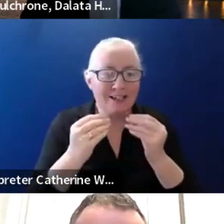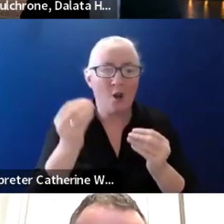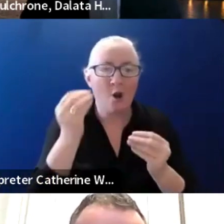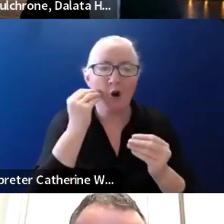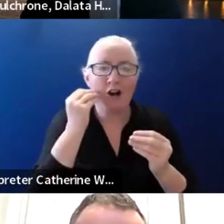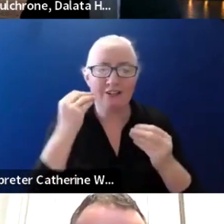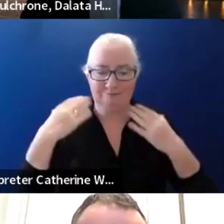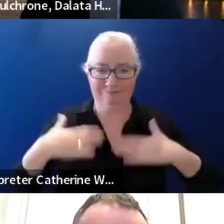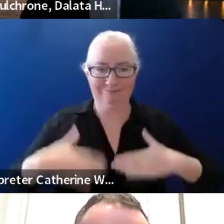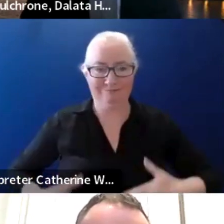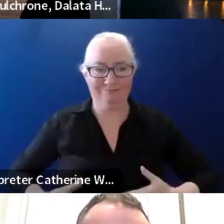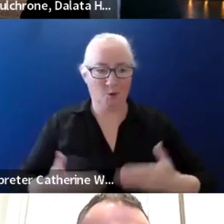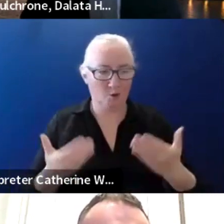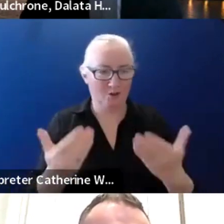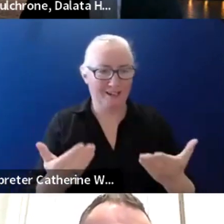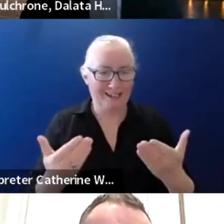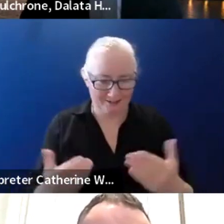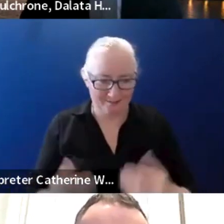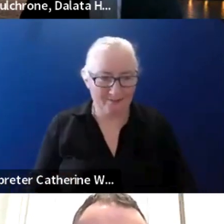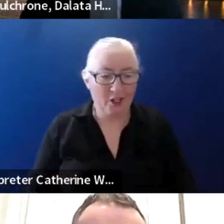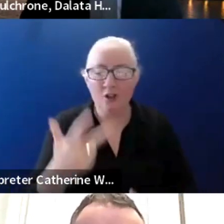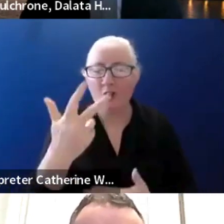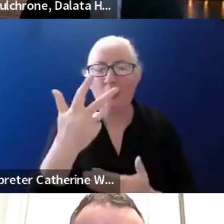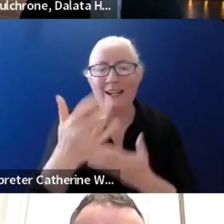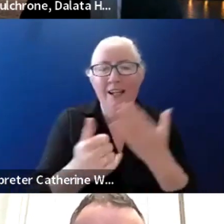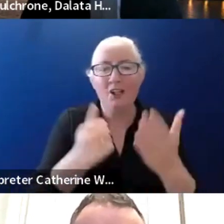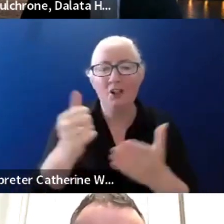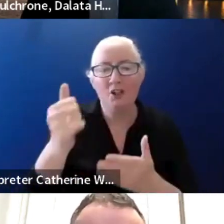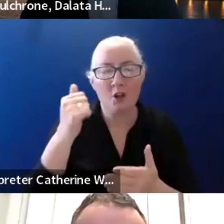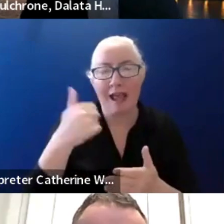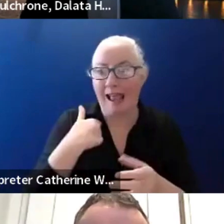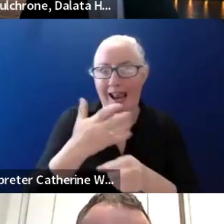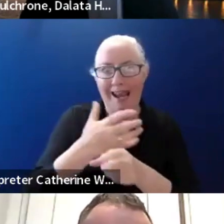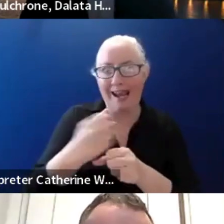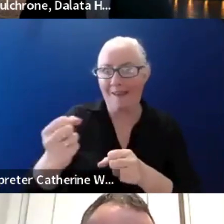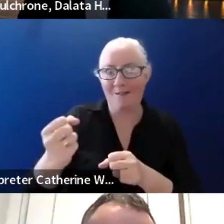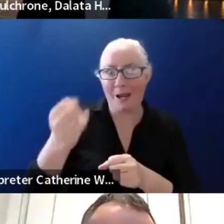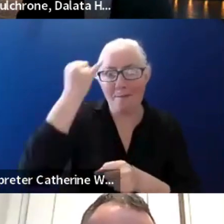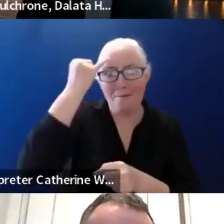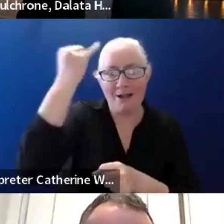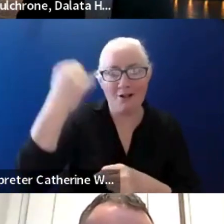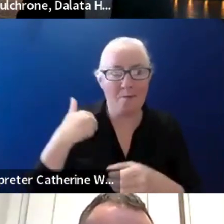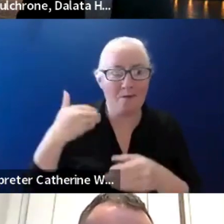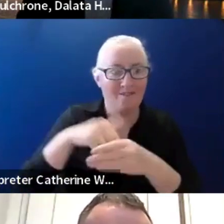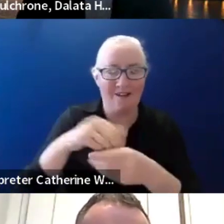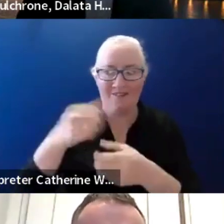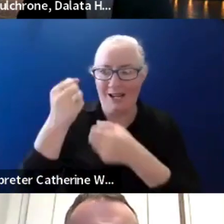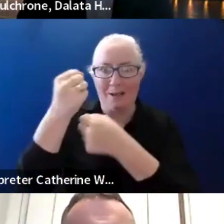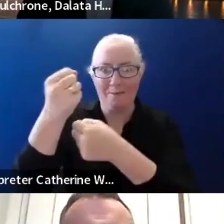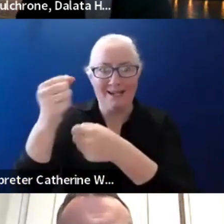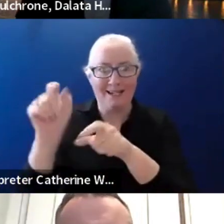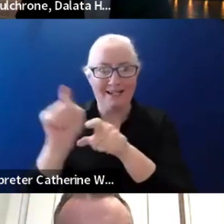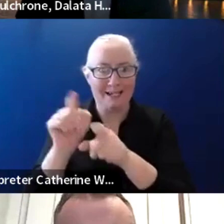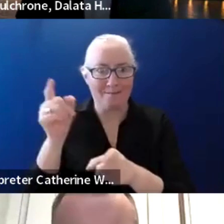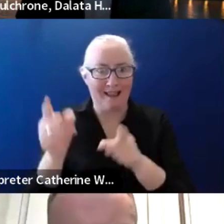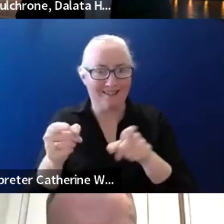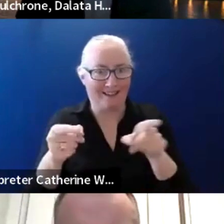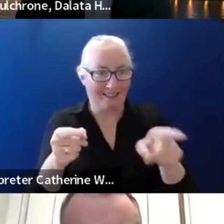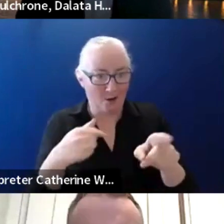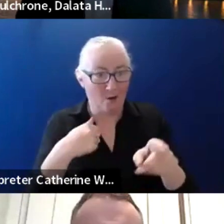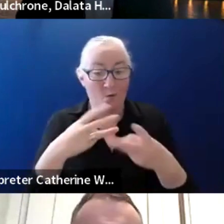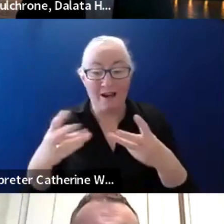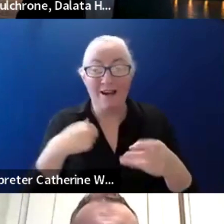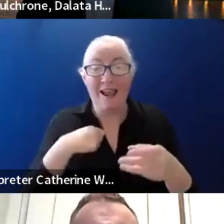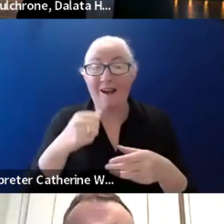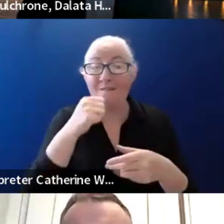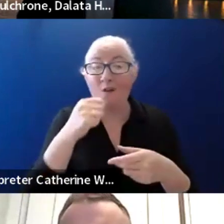top today. 3 years ago, I never imagined I'd be involved in a campaign like this. When I joined our first